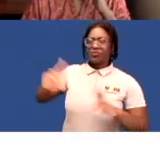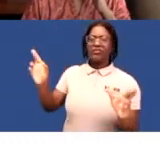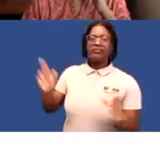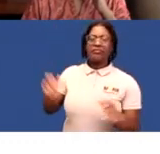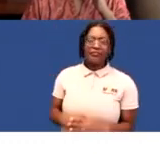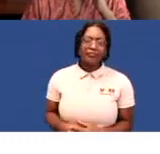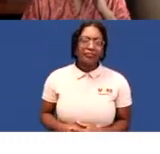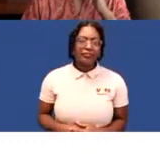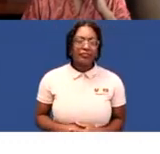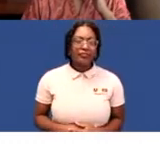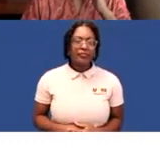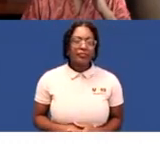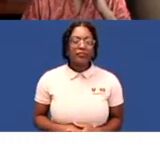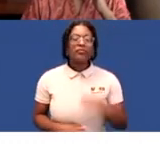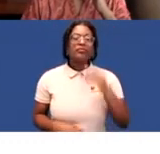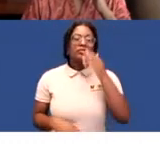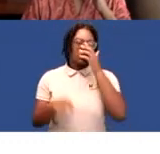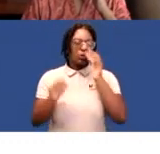on the screen, thank you.